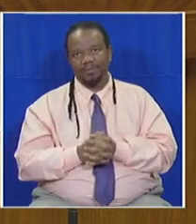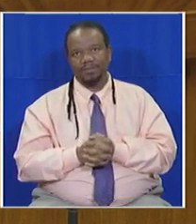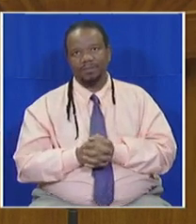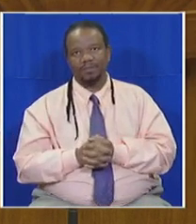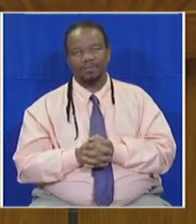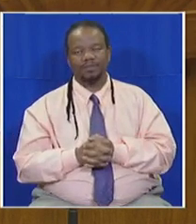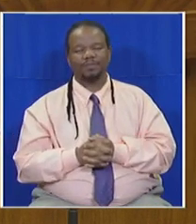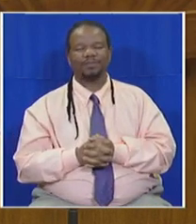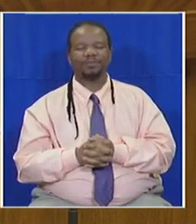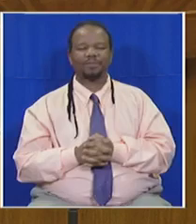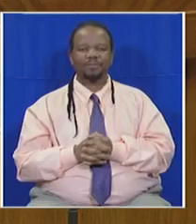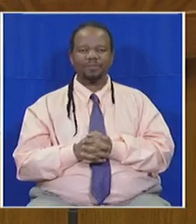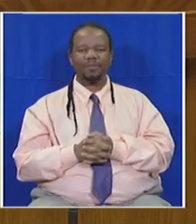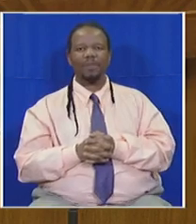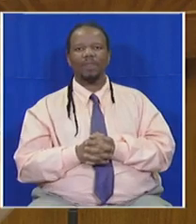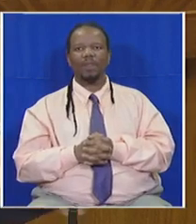Allow me, Chairperson, to